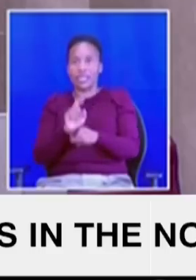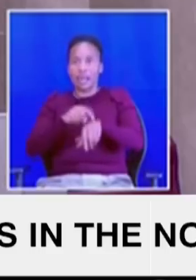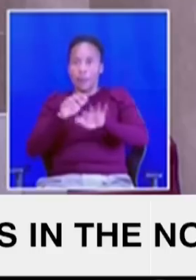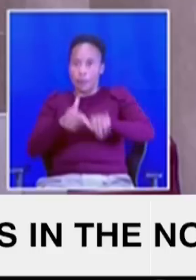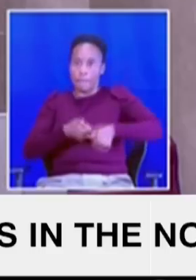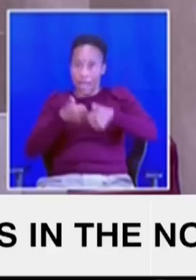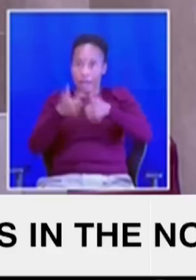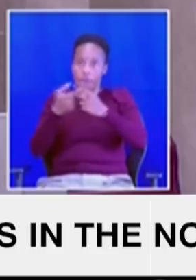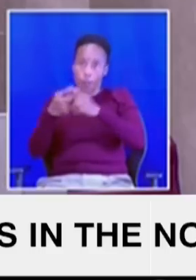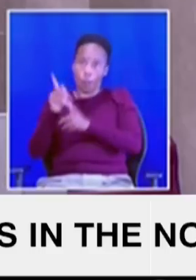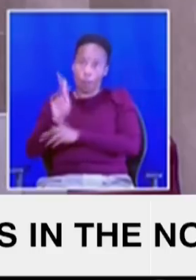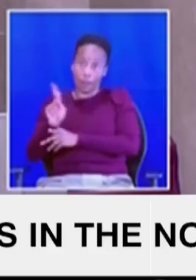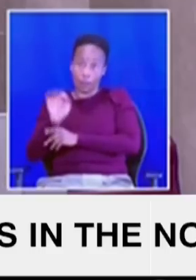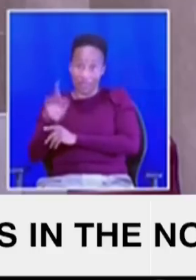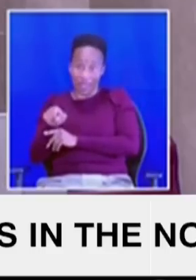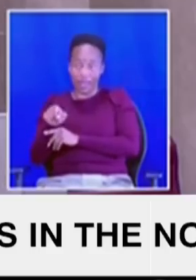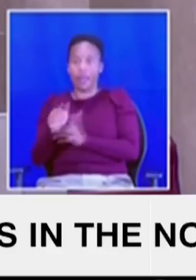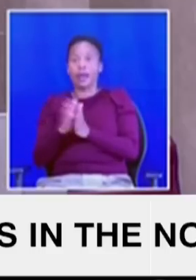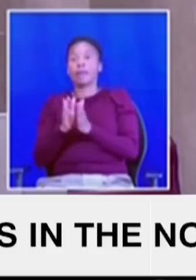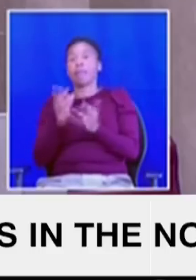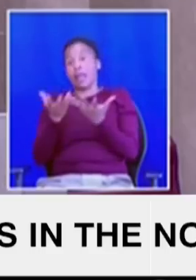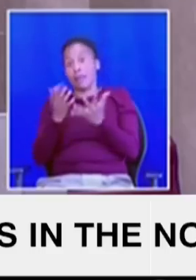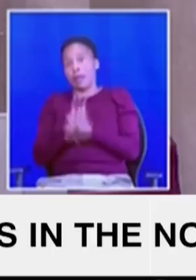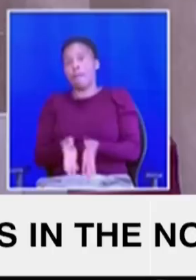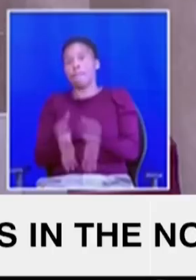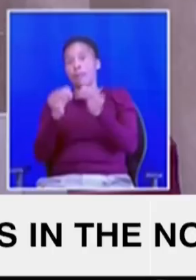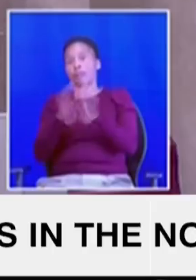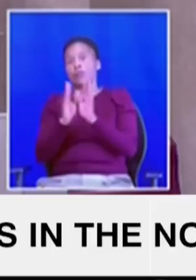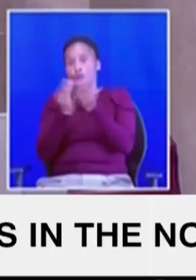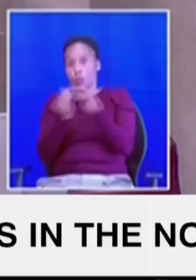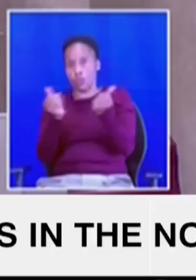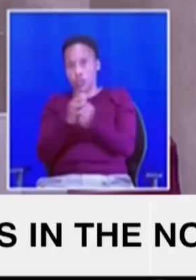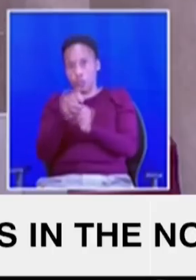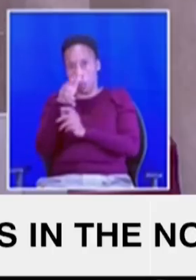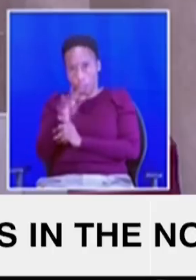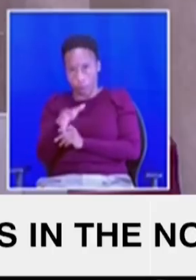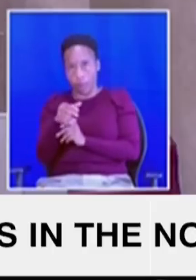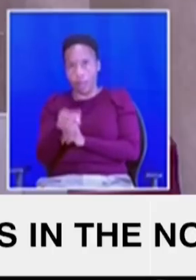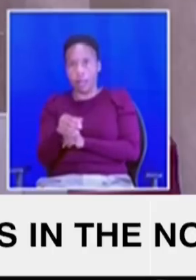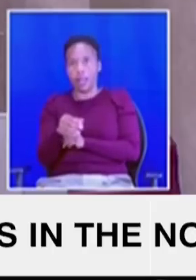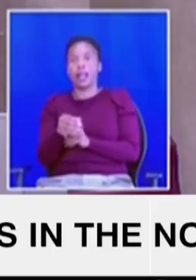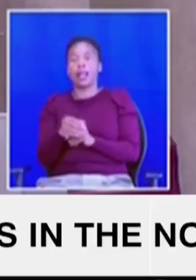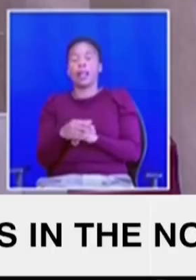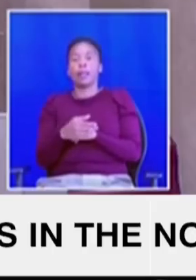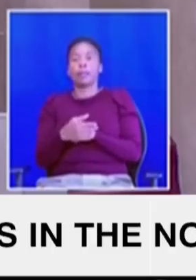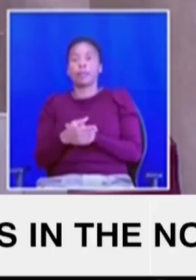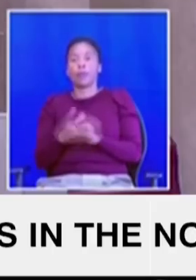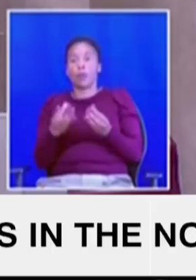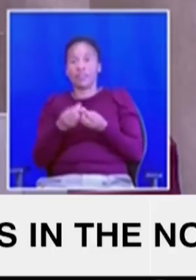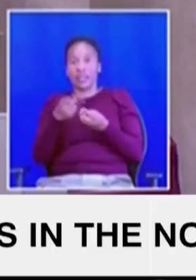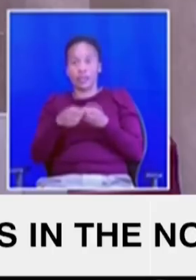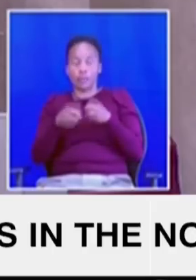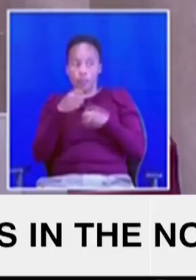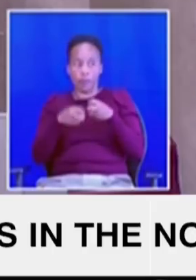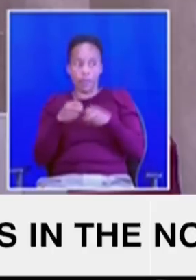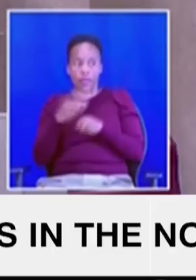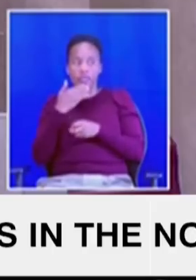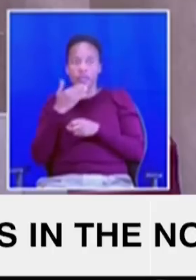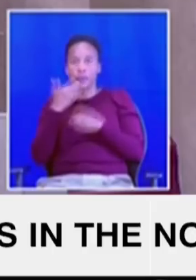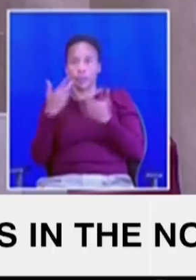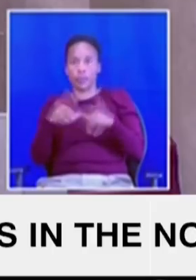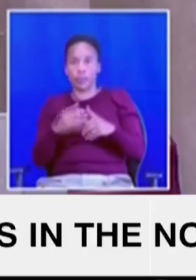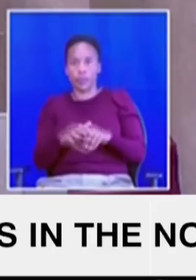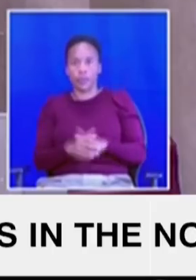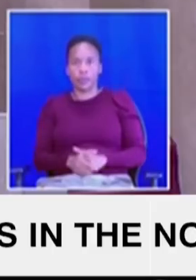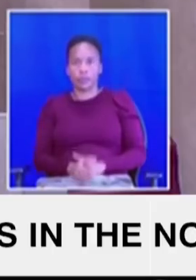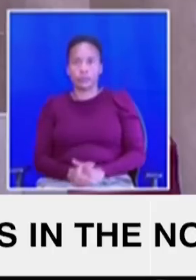Kopanong, we would have found a solution to deal with that problem. Thank you very much, Honourable Member,